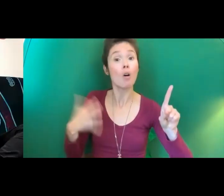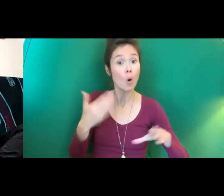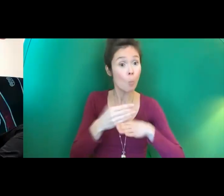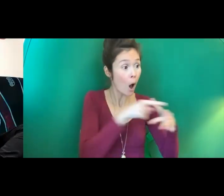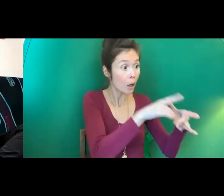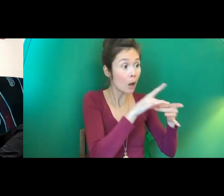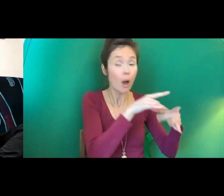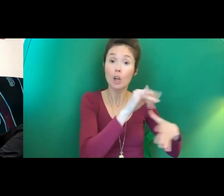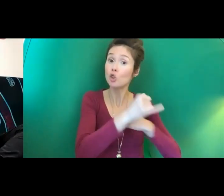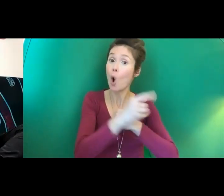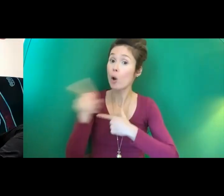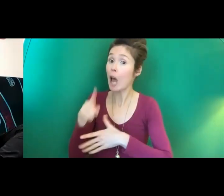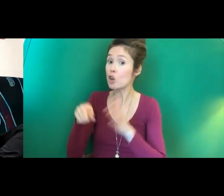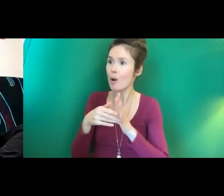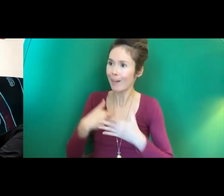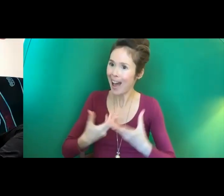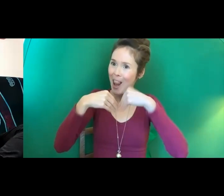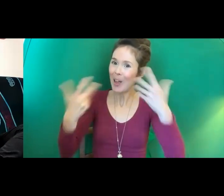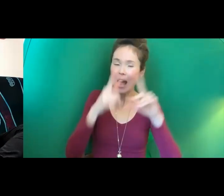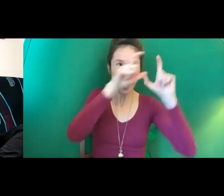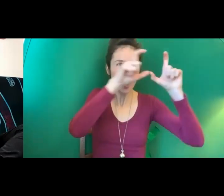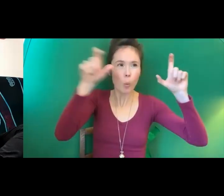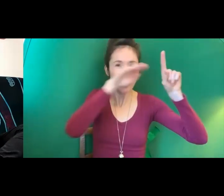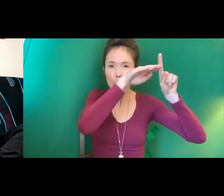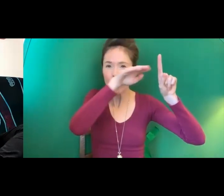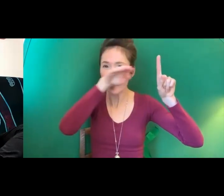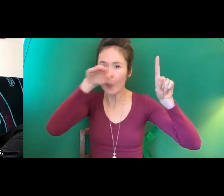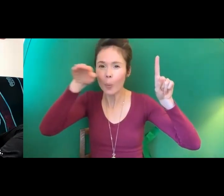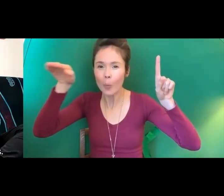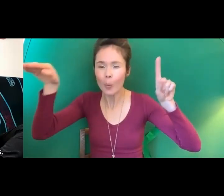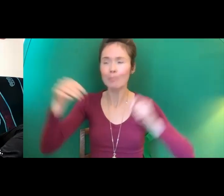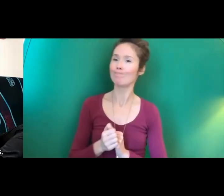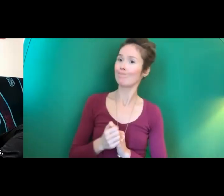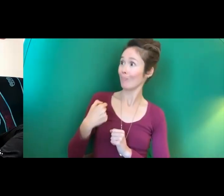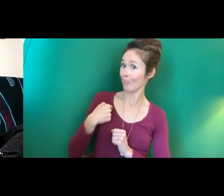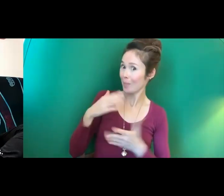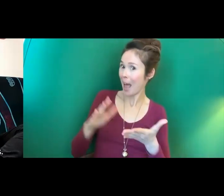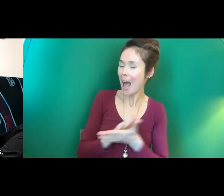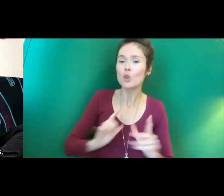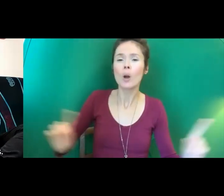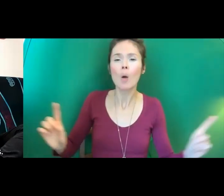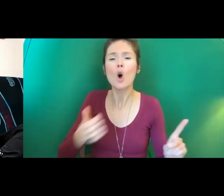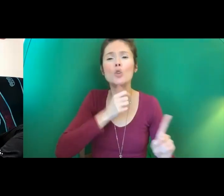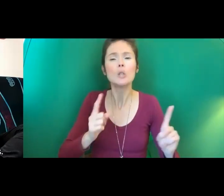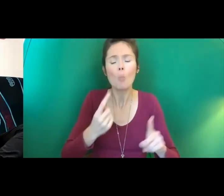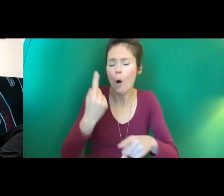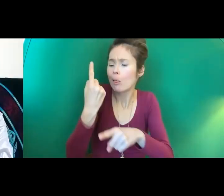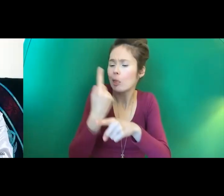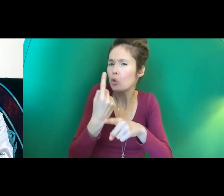fun aspect of the experience was operating what I call the talk box. It helped me practice some listening